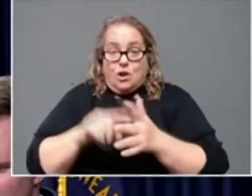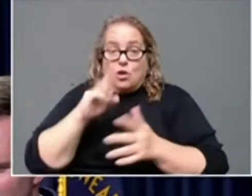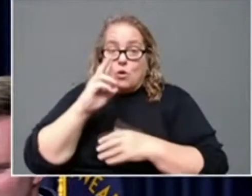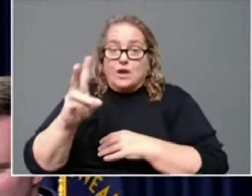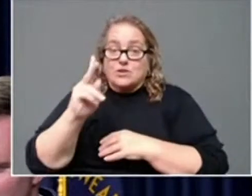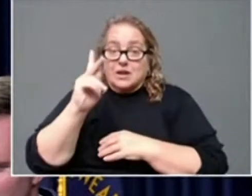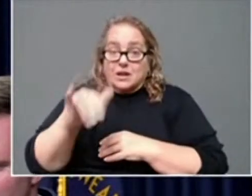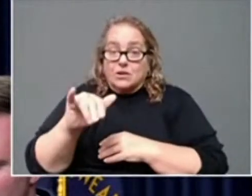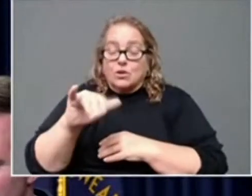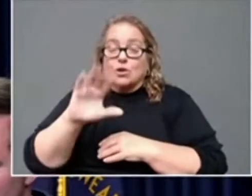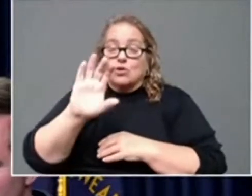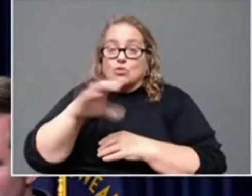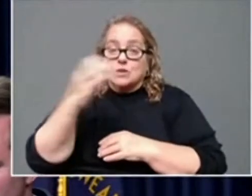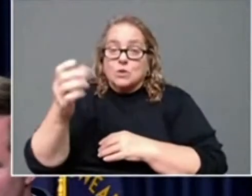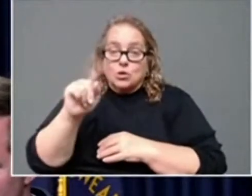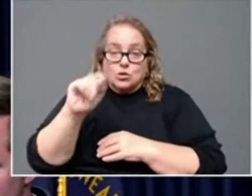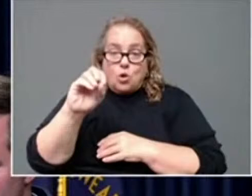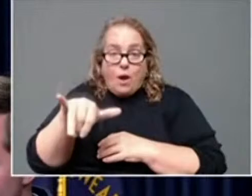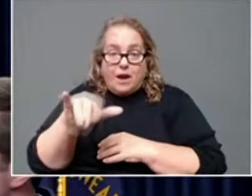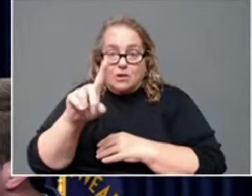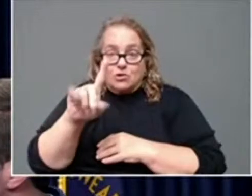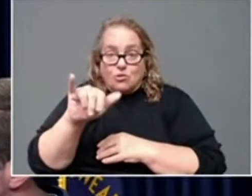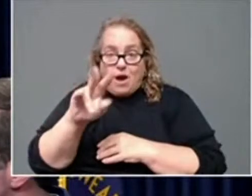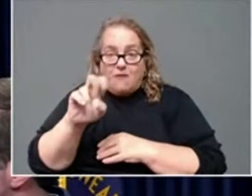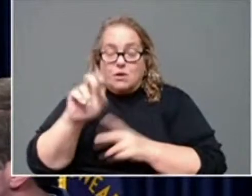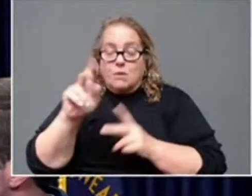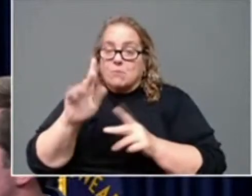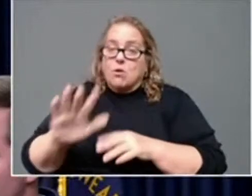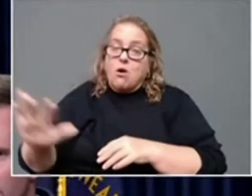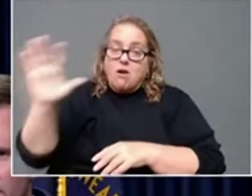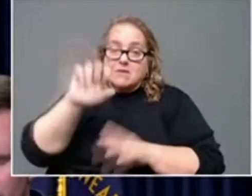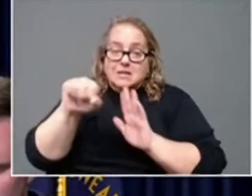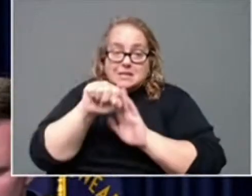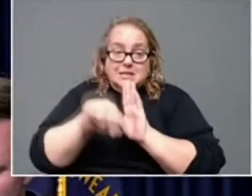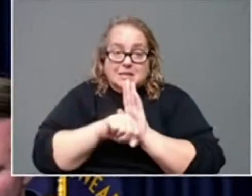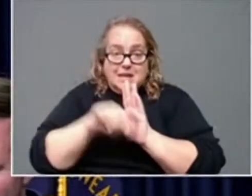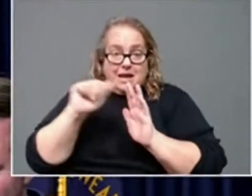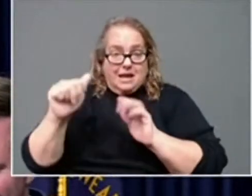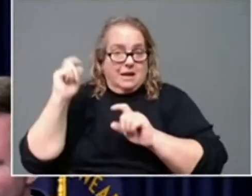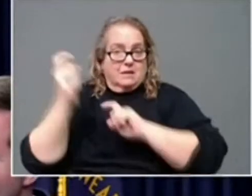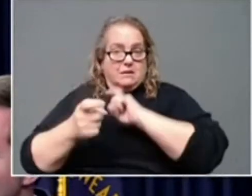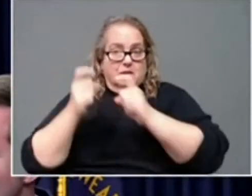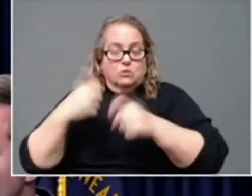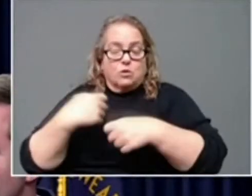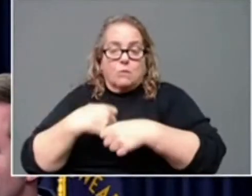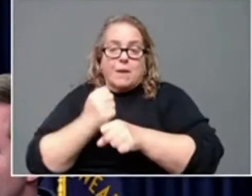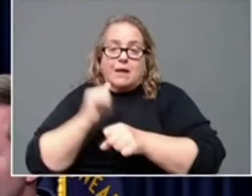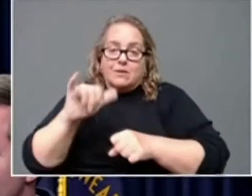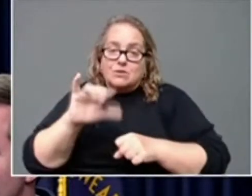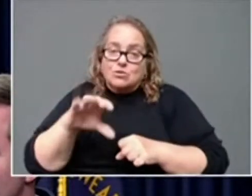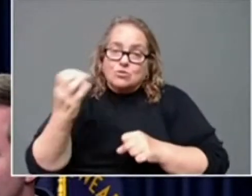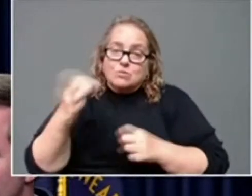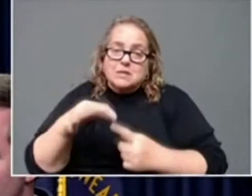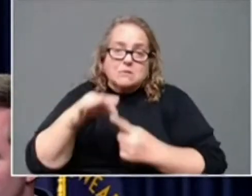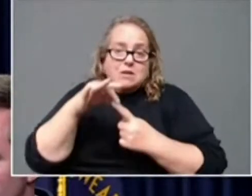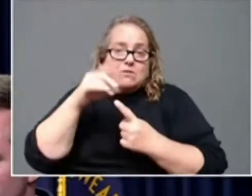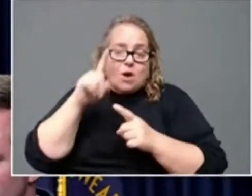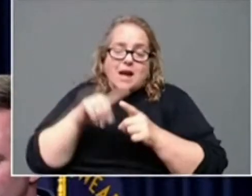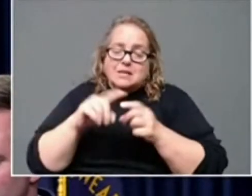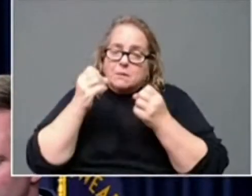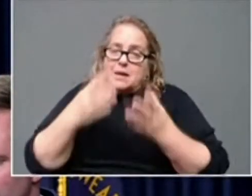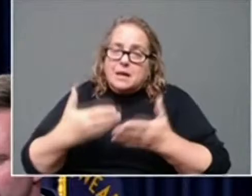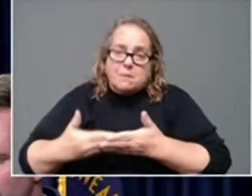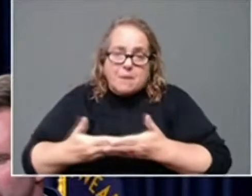Drive, so people across the state can come together to make this Christmas special for as many babies, kids, and teens